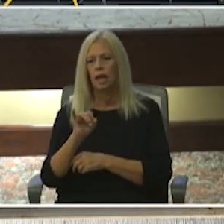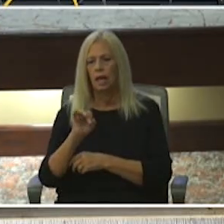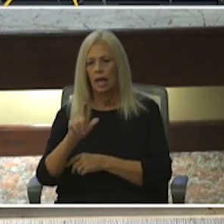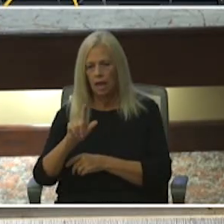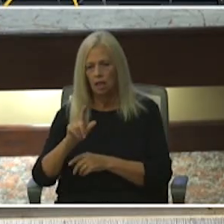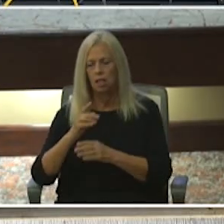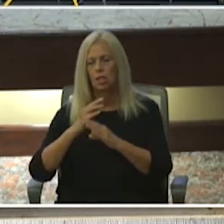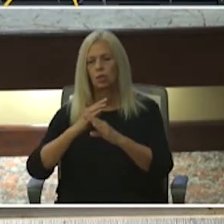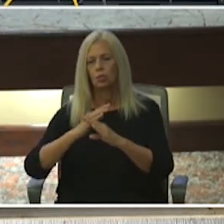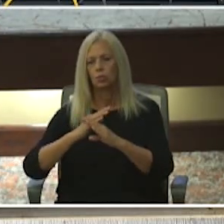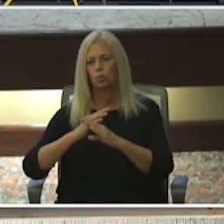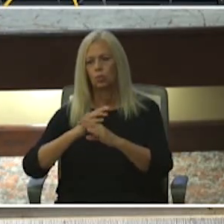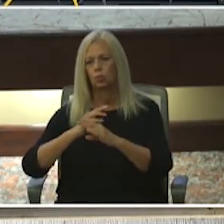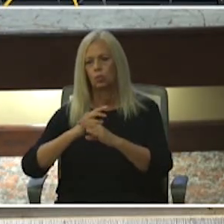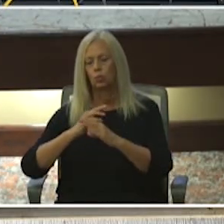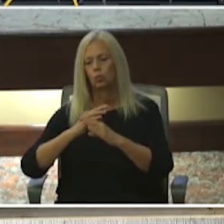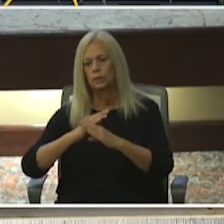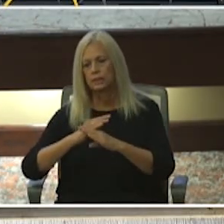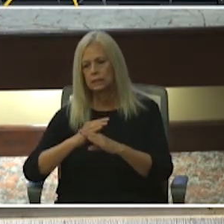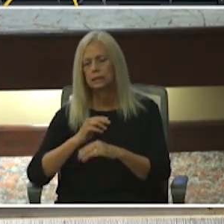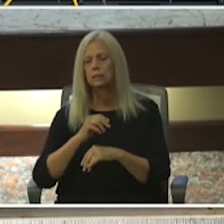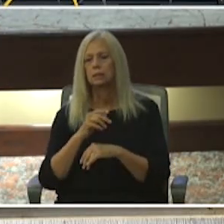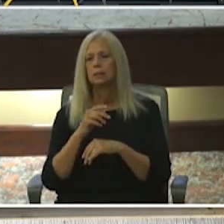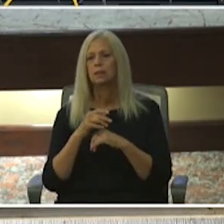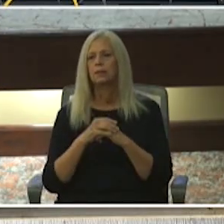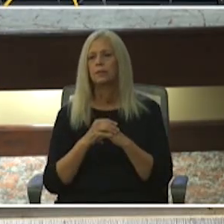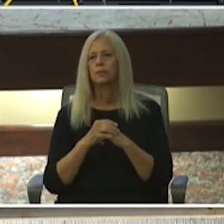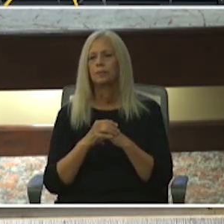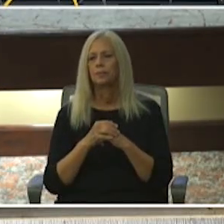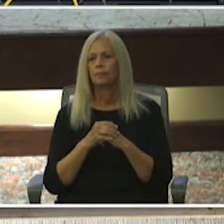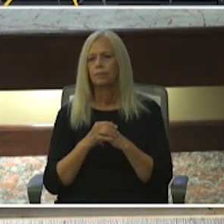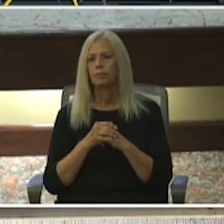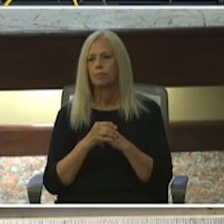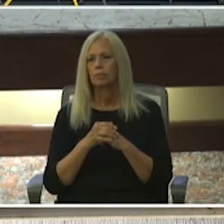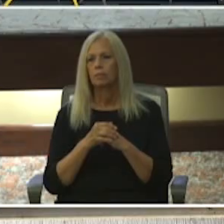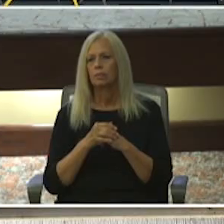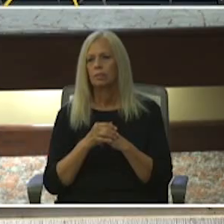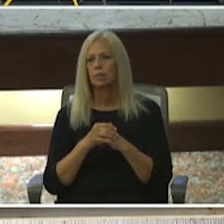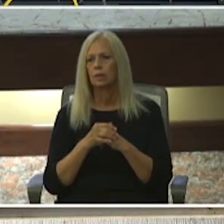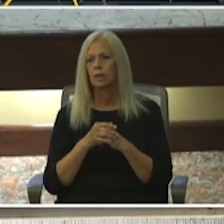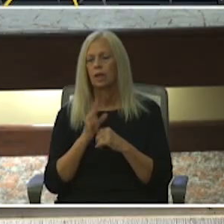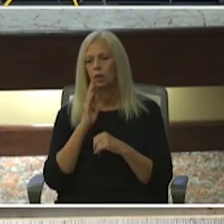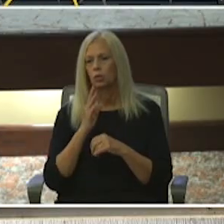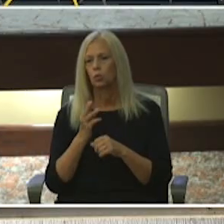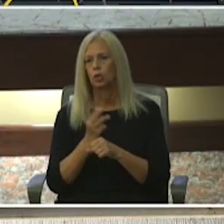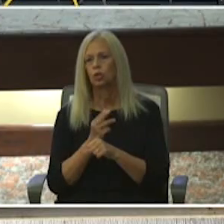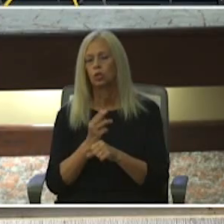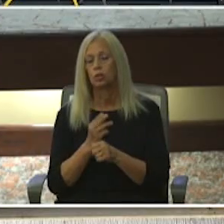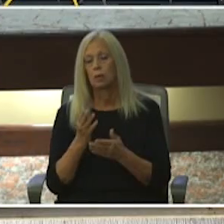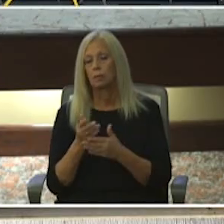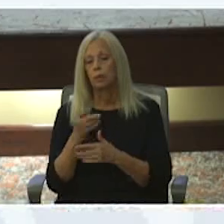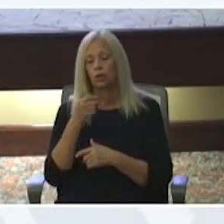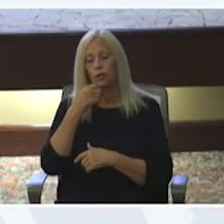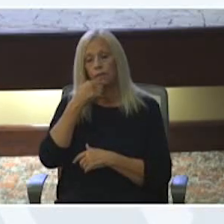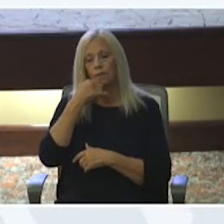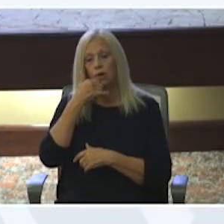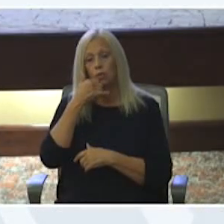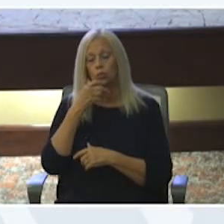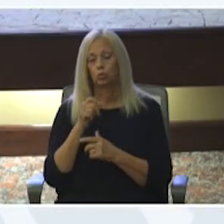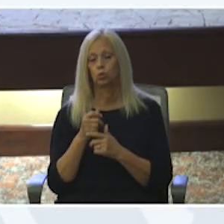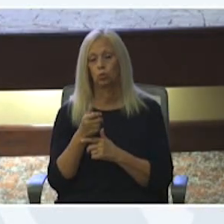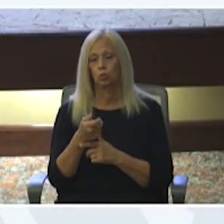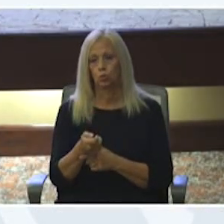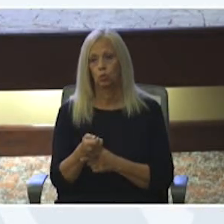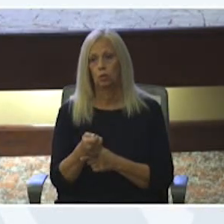us remote access to the system so that the mayor could use his phone to update the lights. We